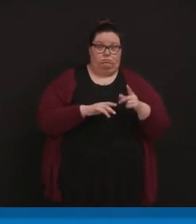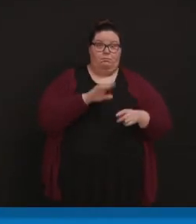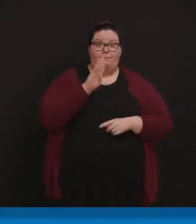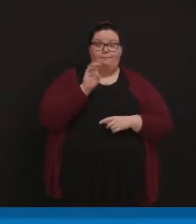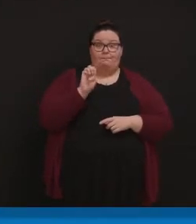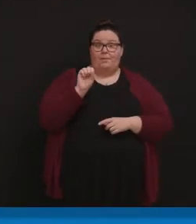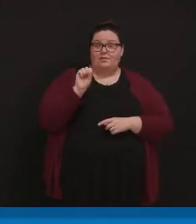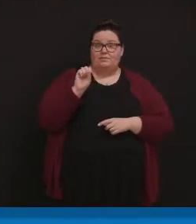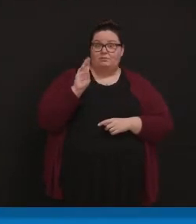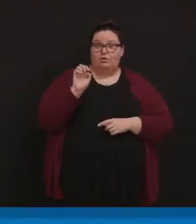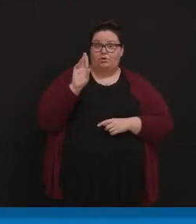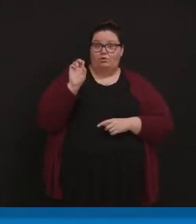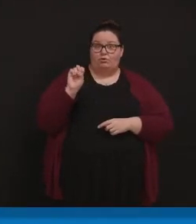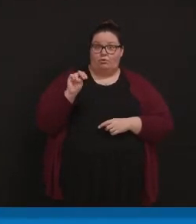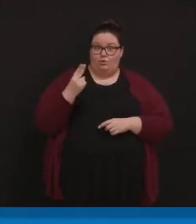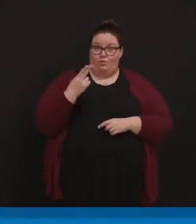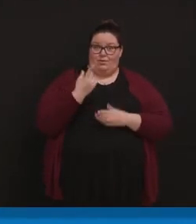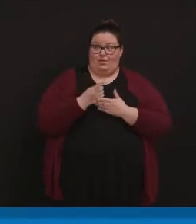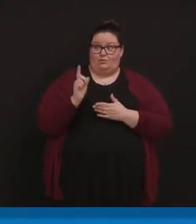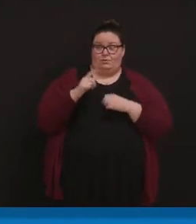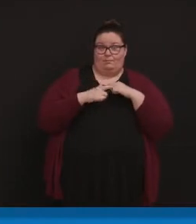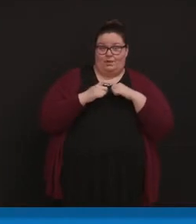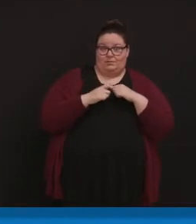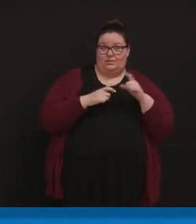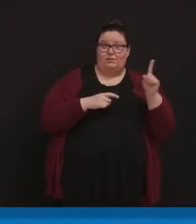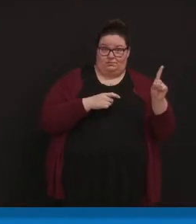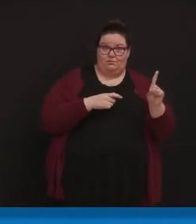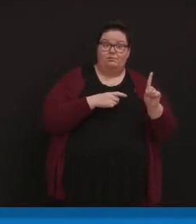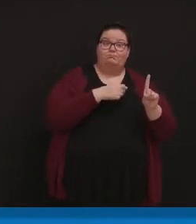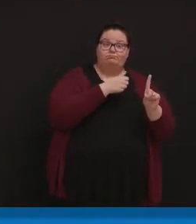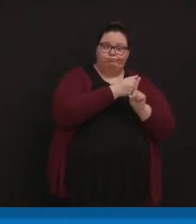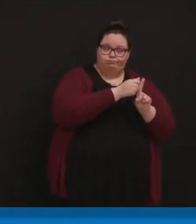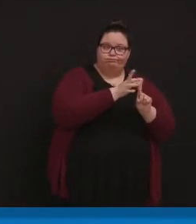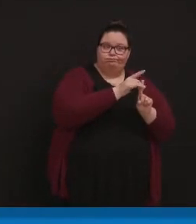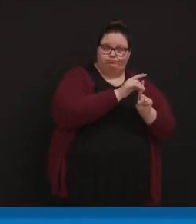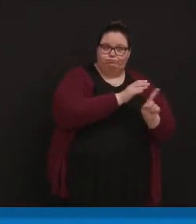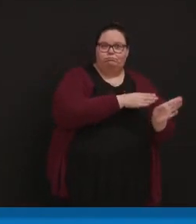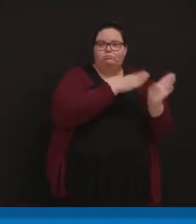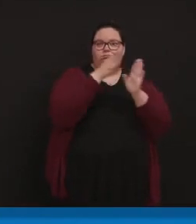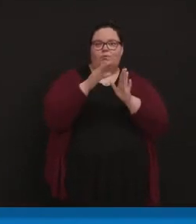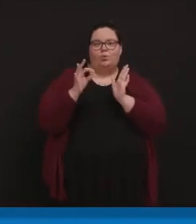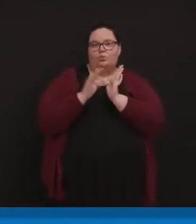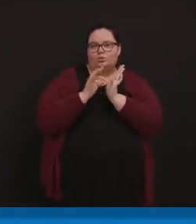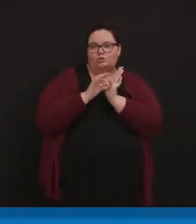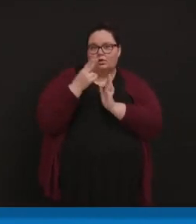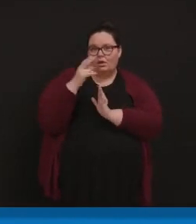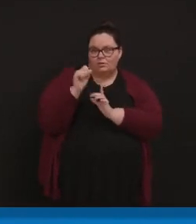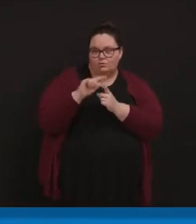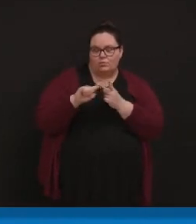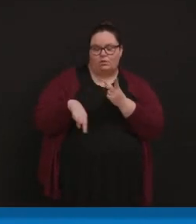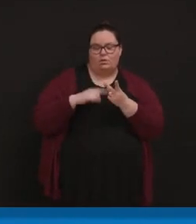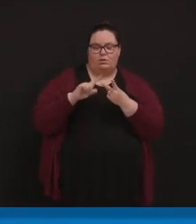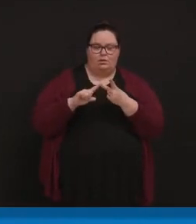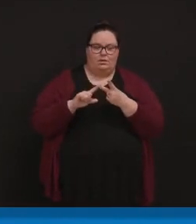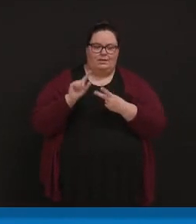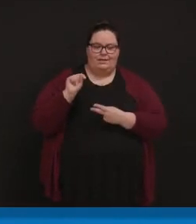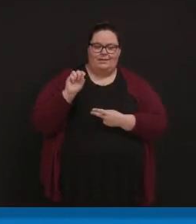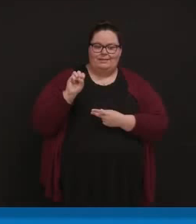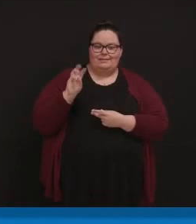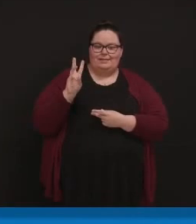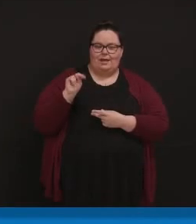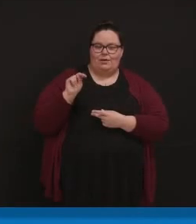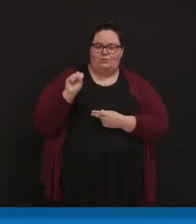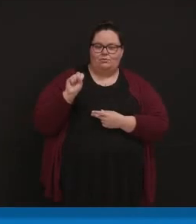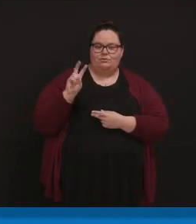at Besborough School in Moncton announced last week, positive cases of COVID-19 have been confirmed at Woodstock High School and Townsview